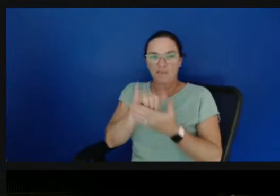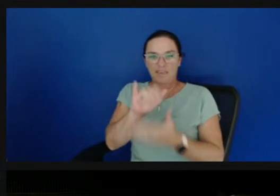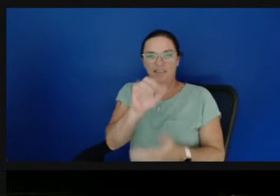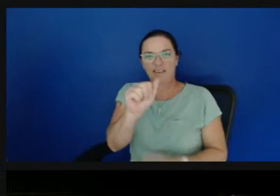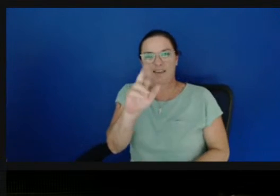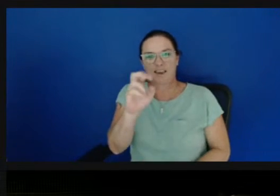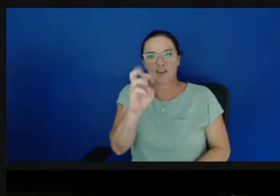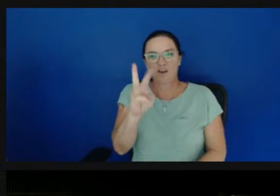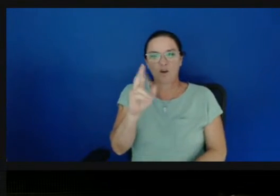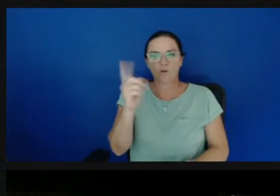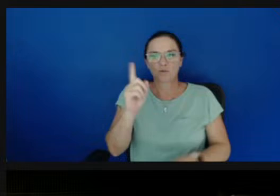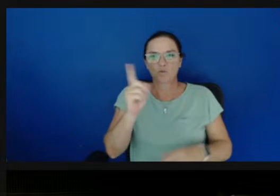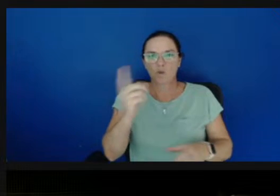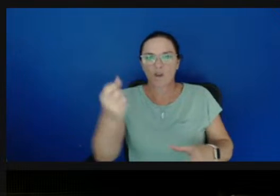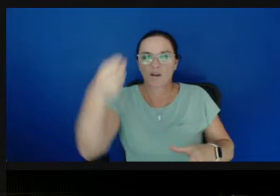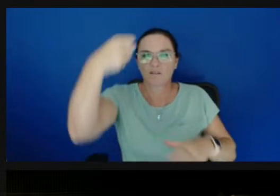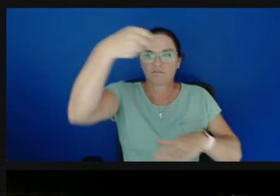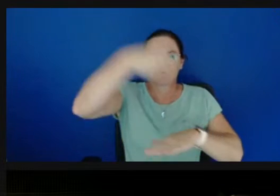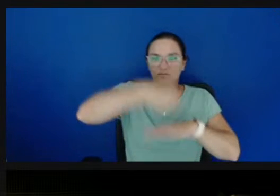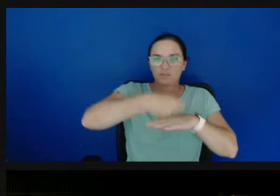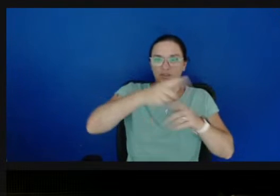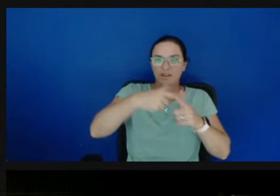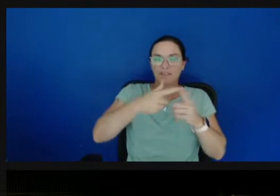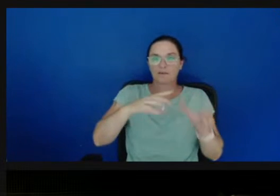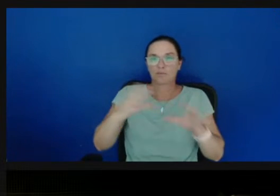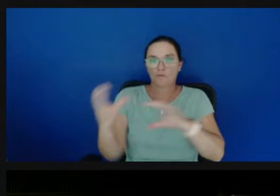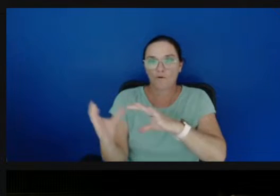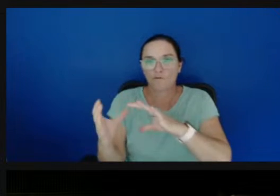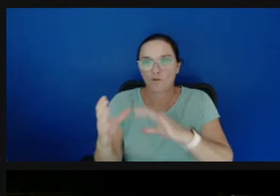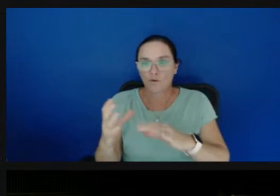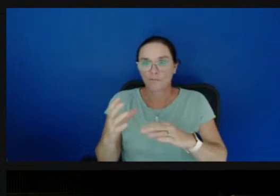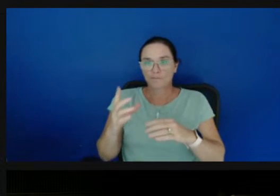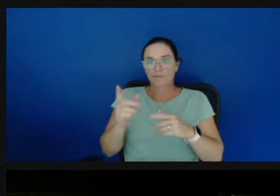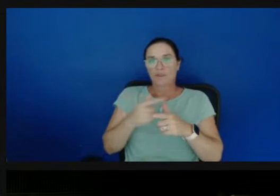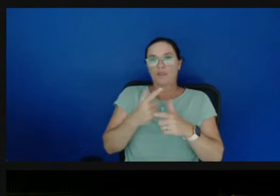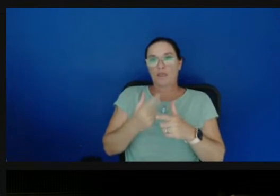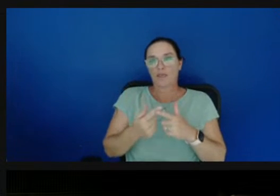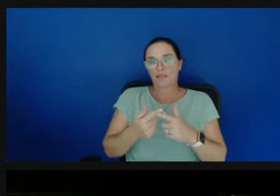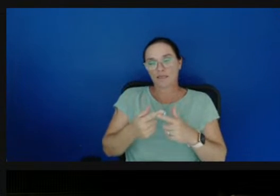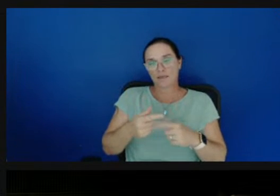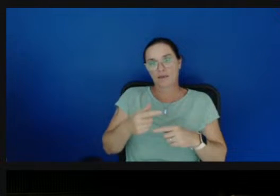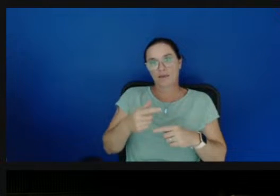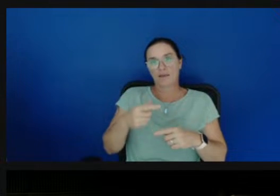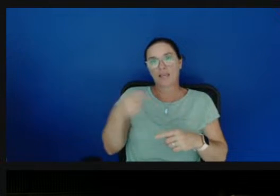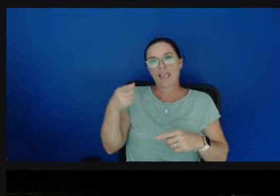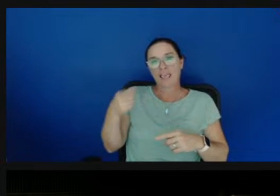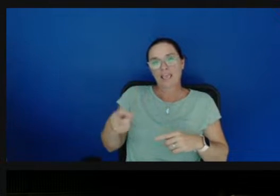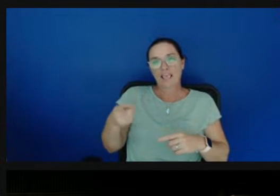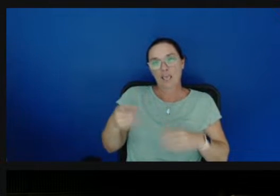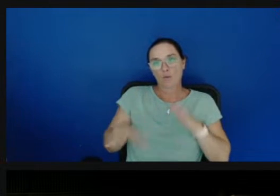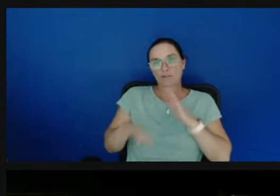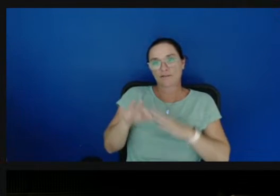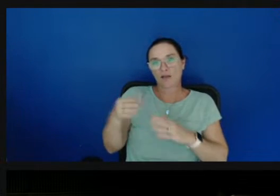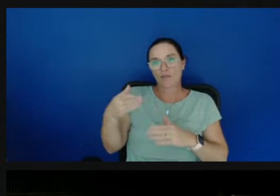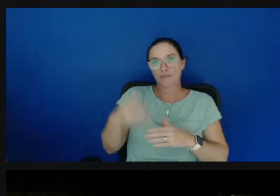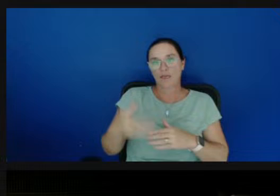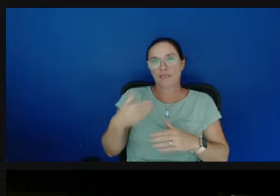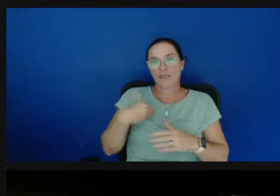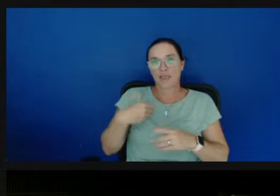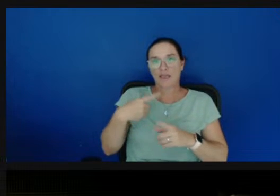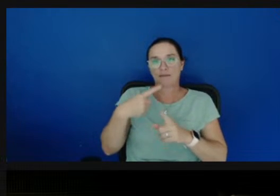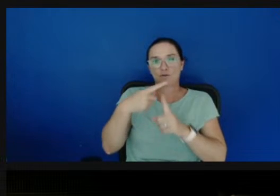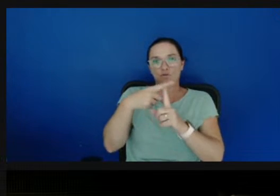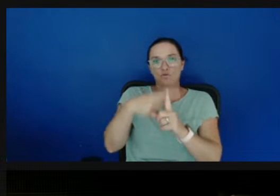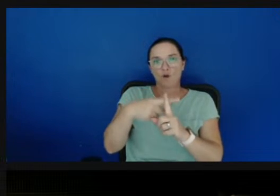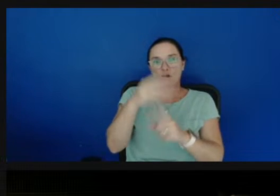here and bounced this way. And then he was found here, and you can see there's a cross that was pointed out as well.